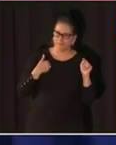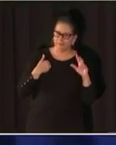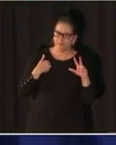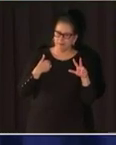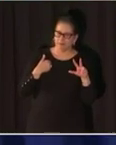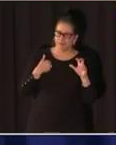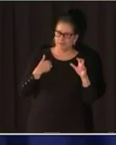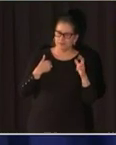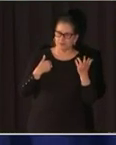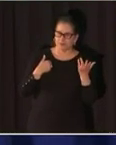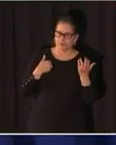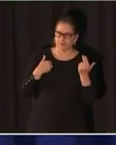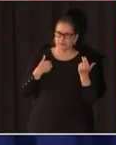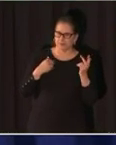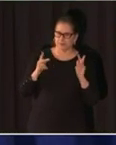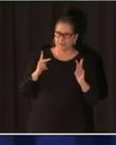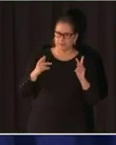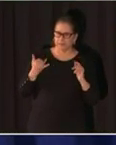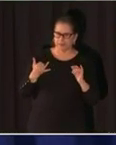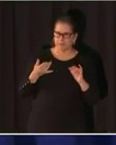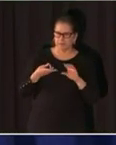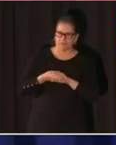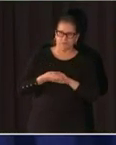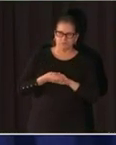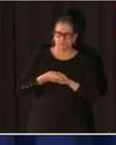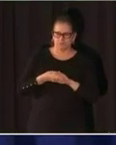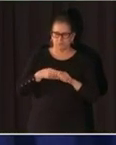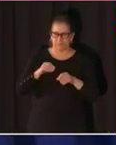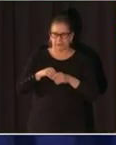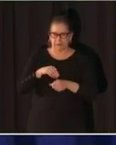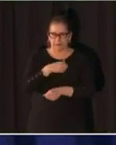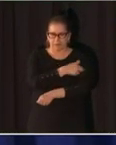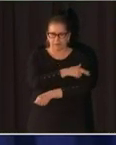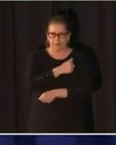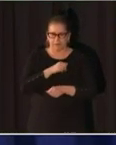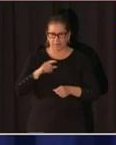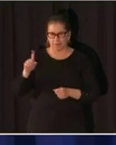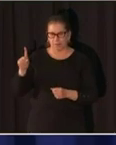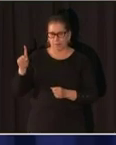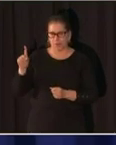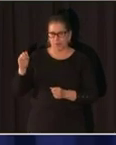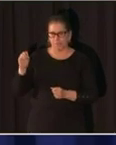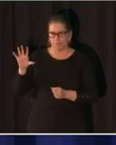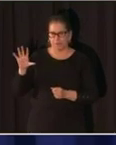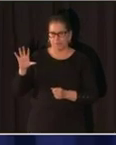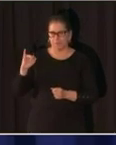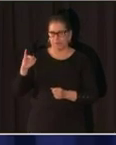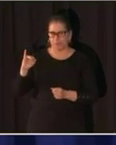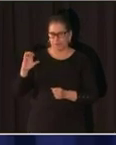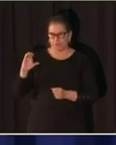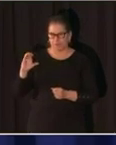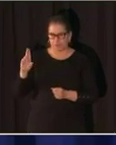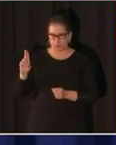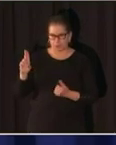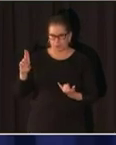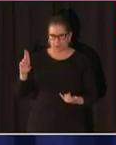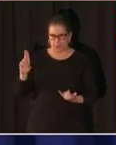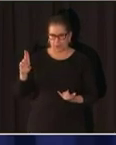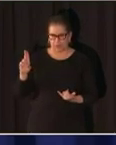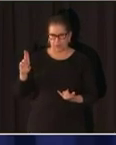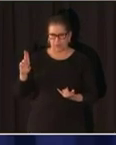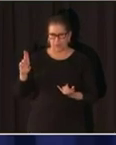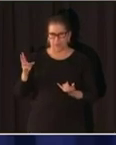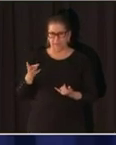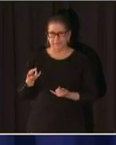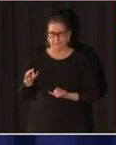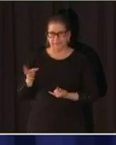hospitalized, 105 in the ICU, 79 requiring a vent. 79 of the ICU patients